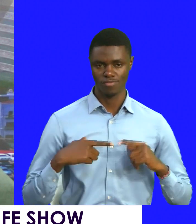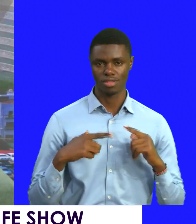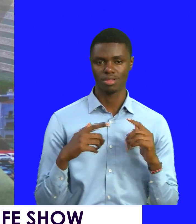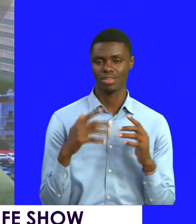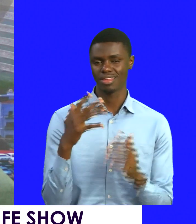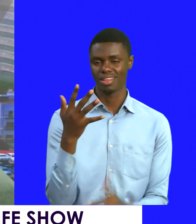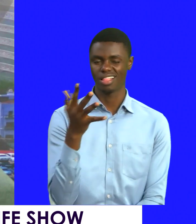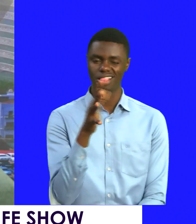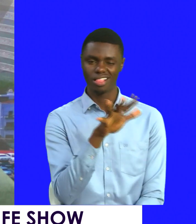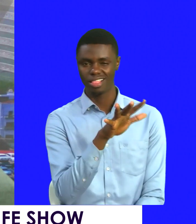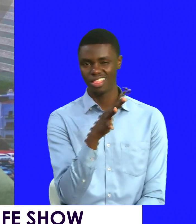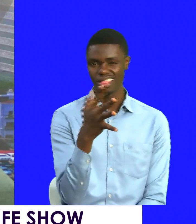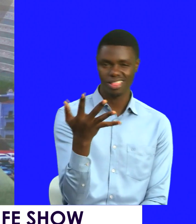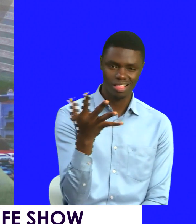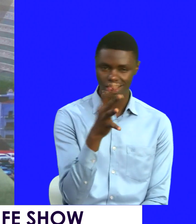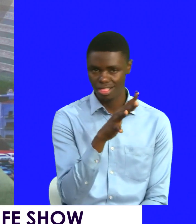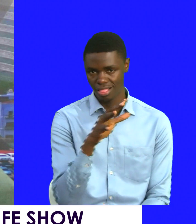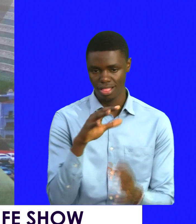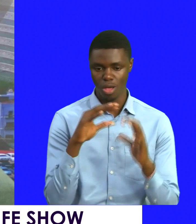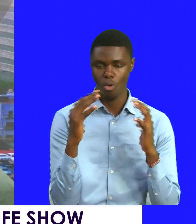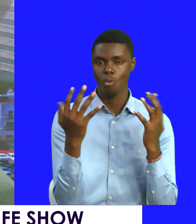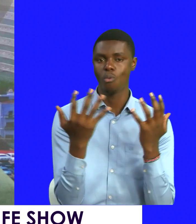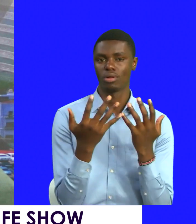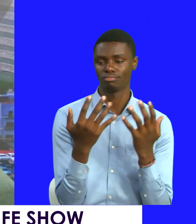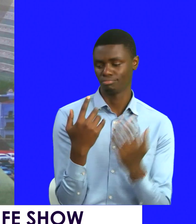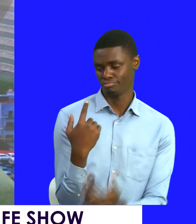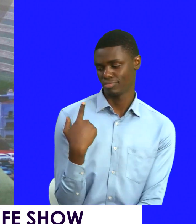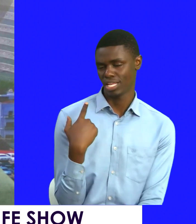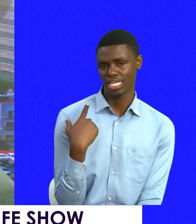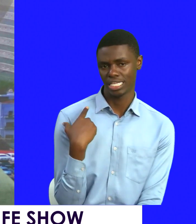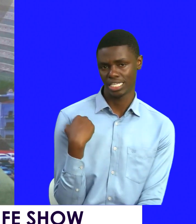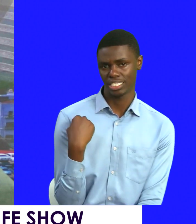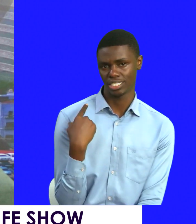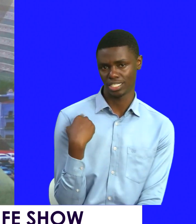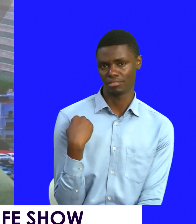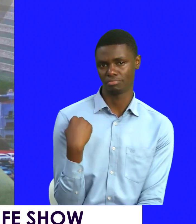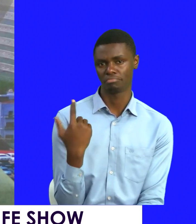vague world. Nowadays, more than before,